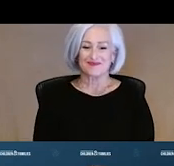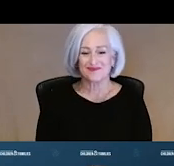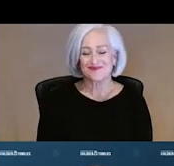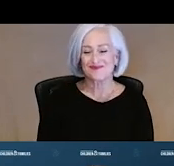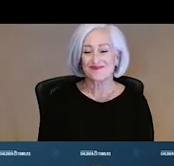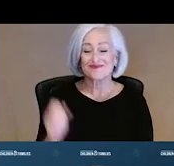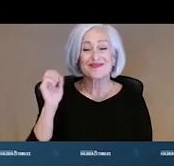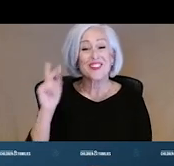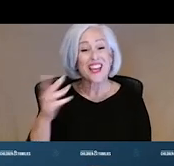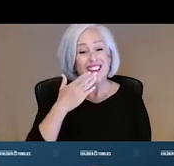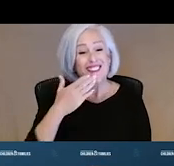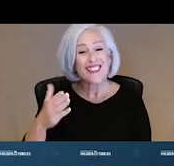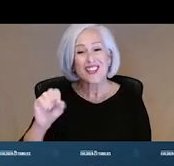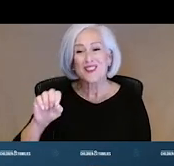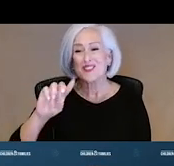Okay, thanks, Suzanne.